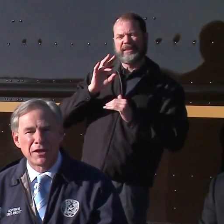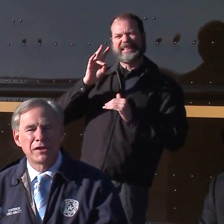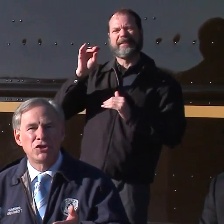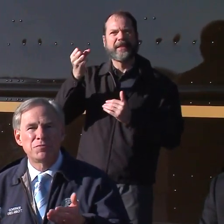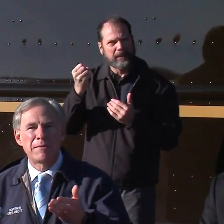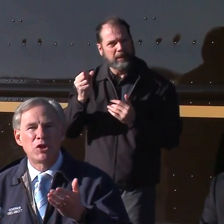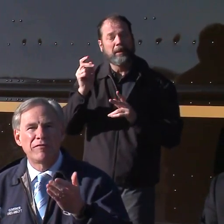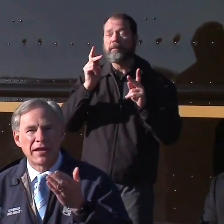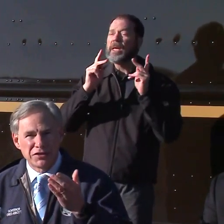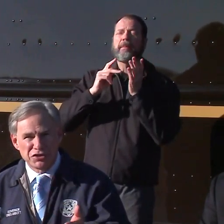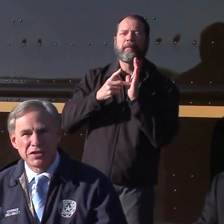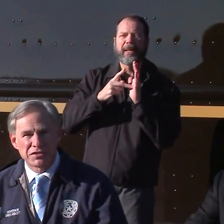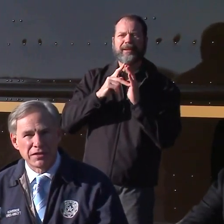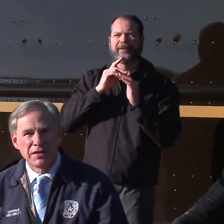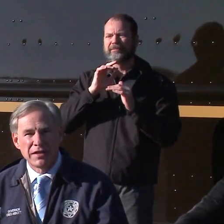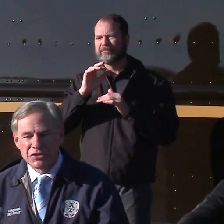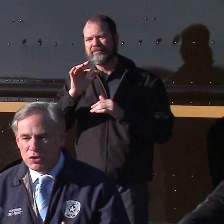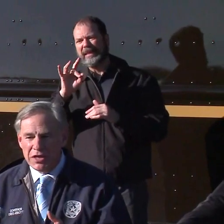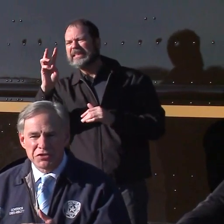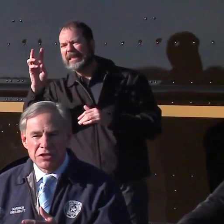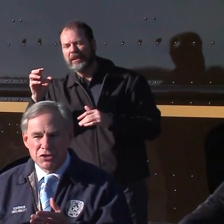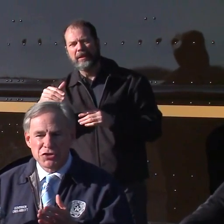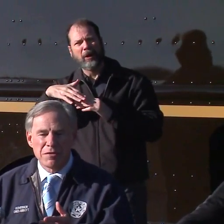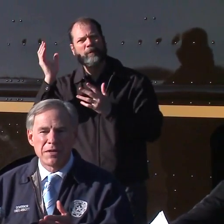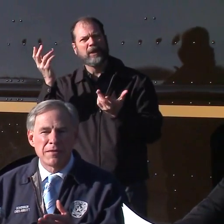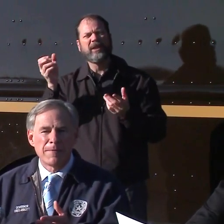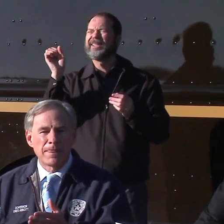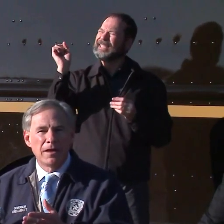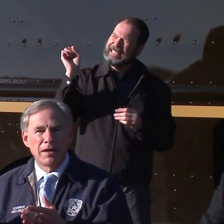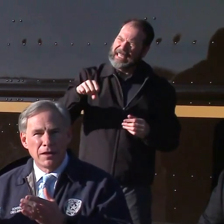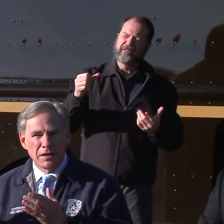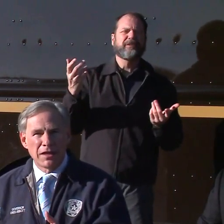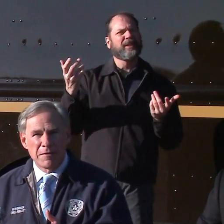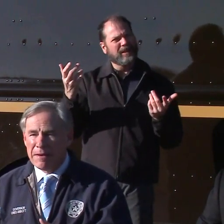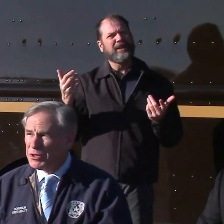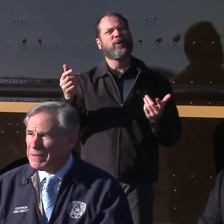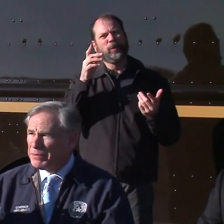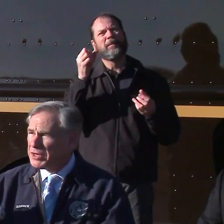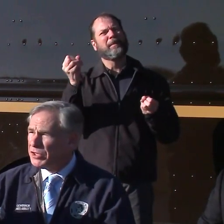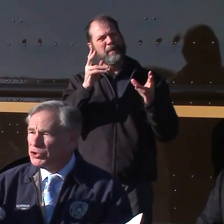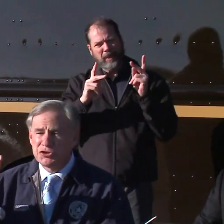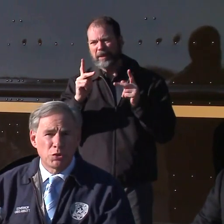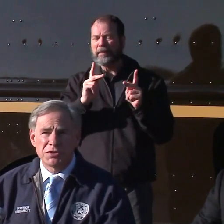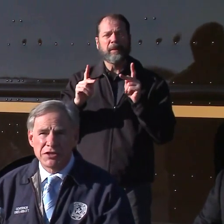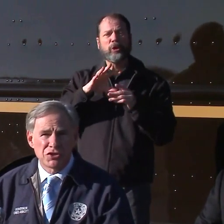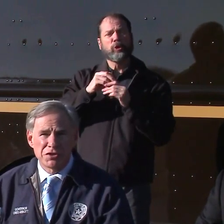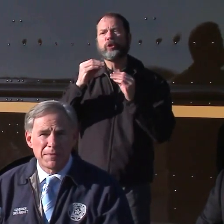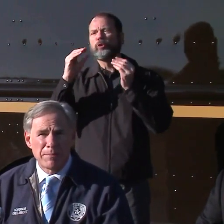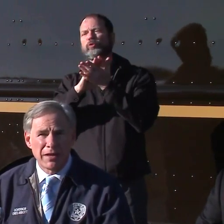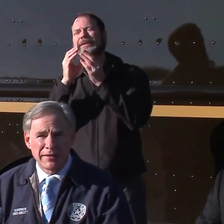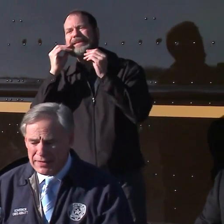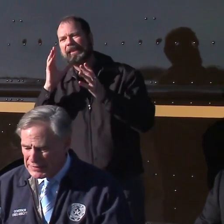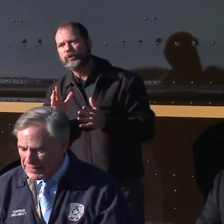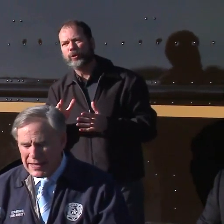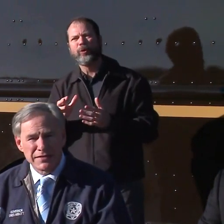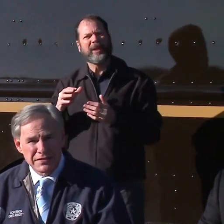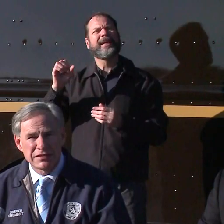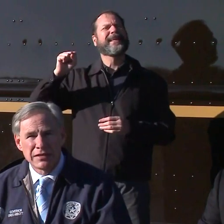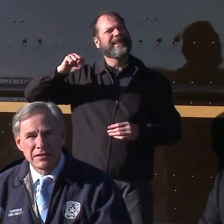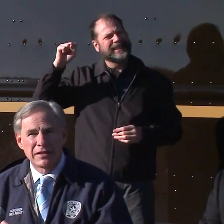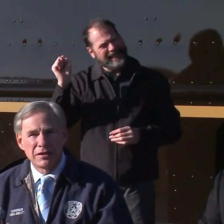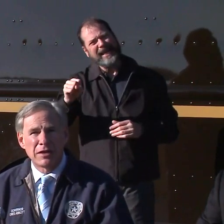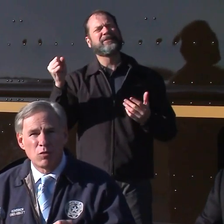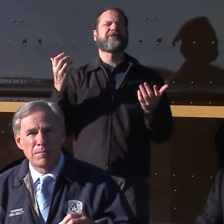The public includes people over the age of 60. And so, yes, there's going to be a lot of people. The public includes school teachers and people like that.